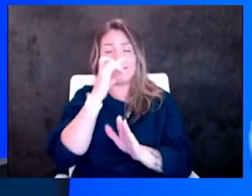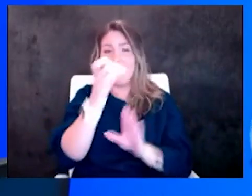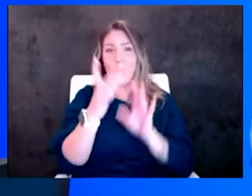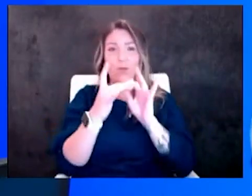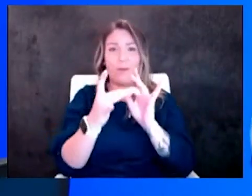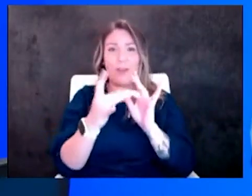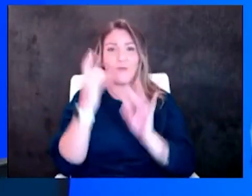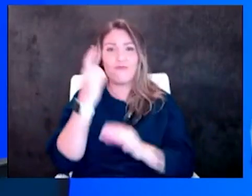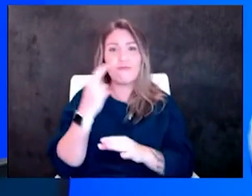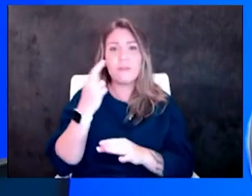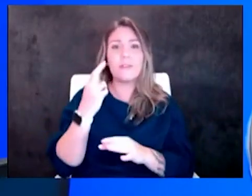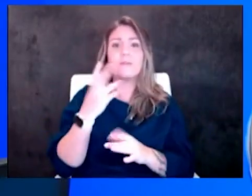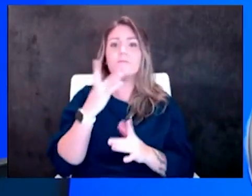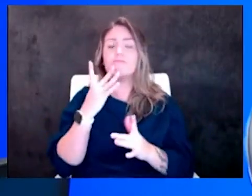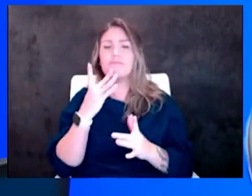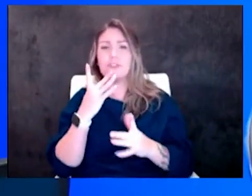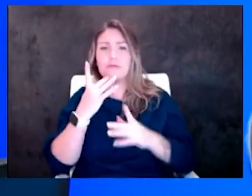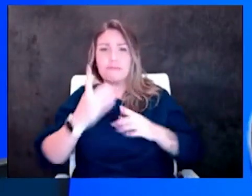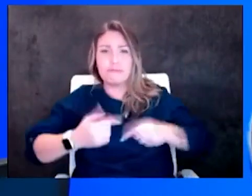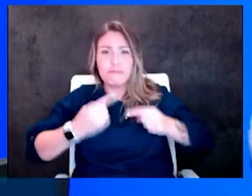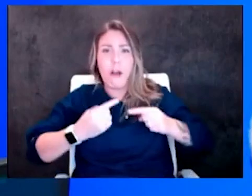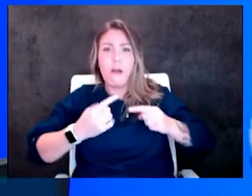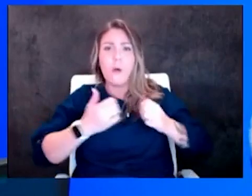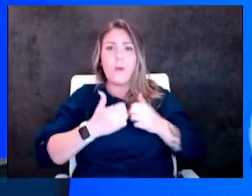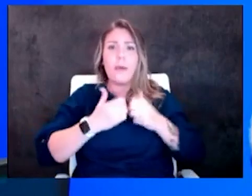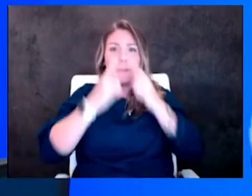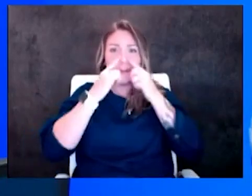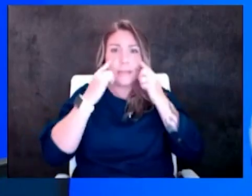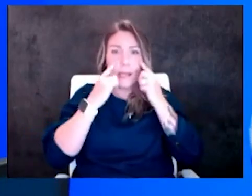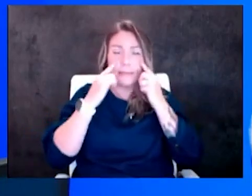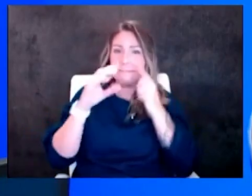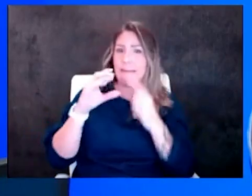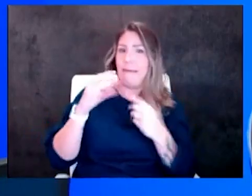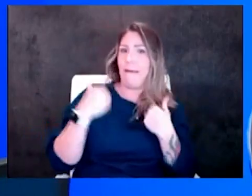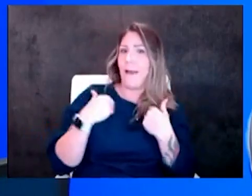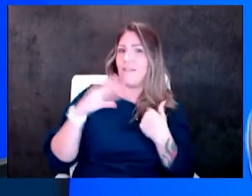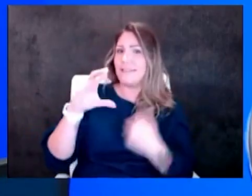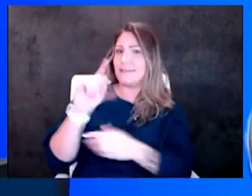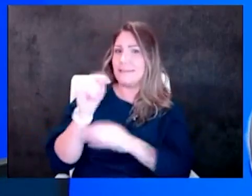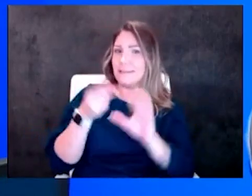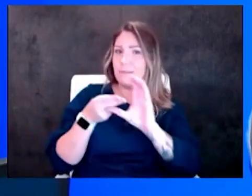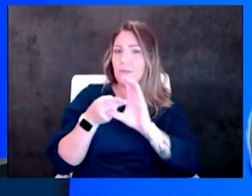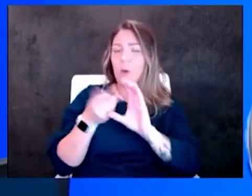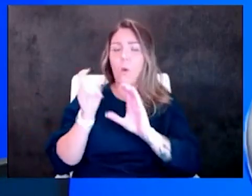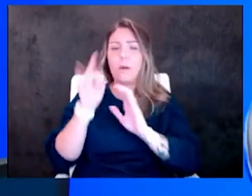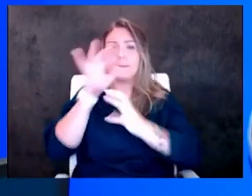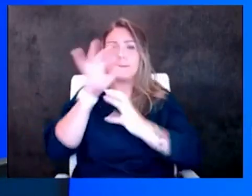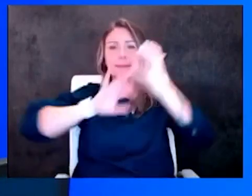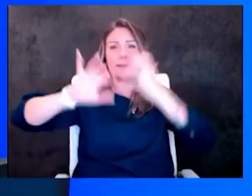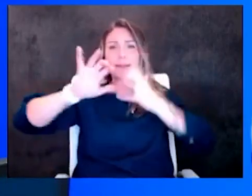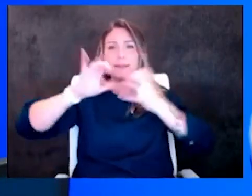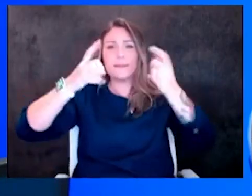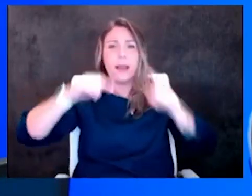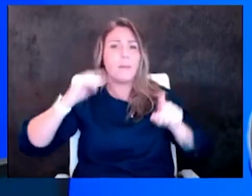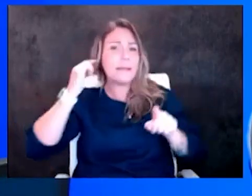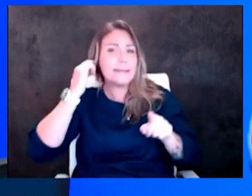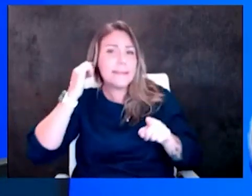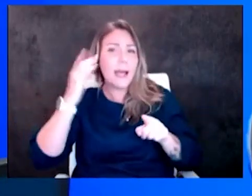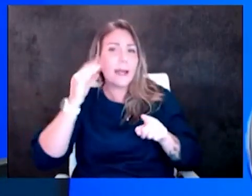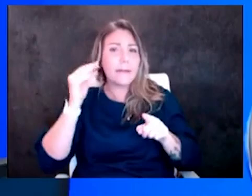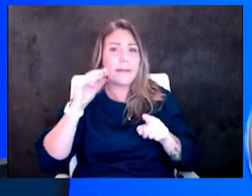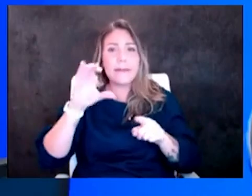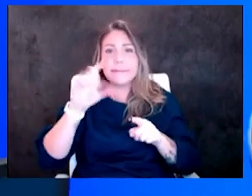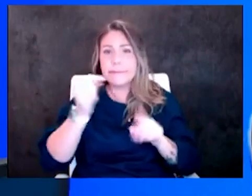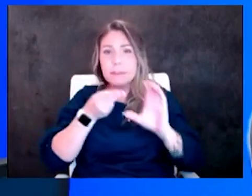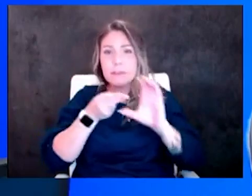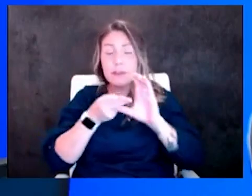trouble with their sinuses and they get a CAT scan. There's dizziness or something with the inner ear and they get a CAT scan, and they find these